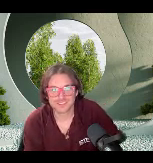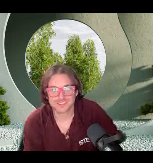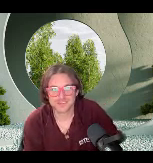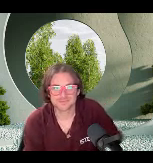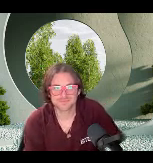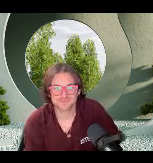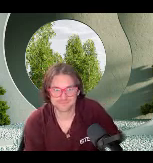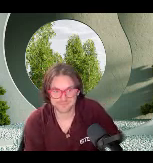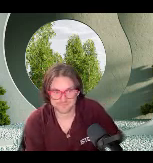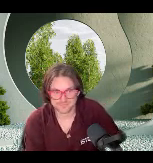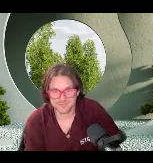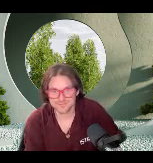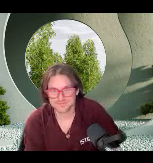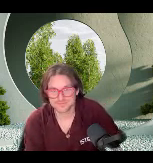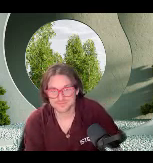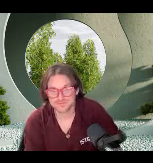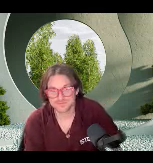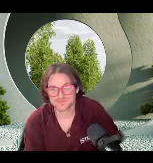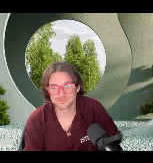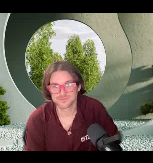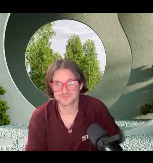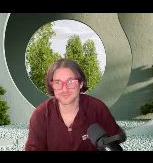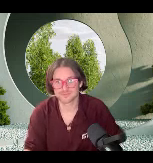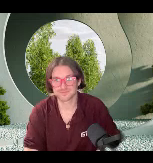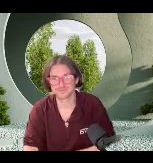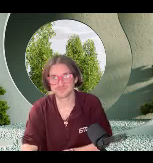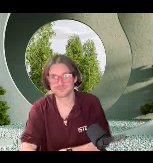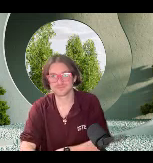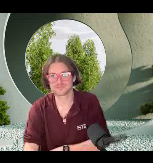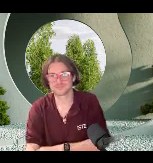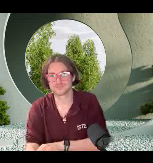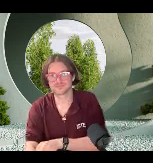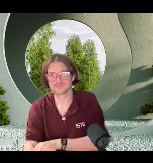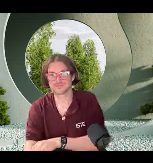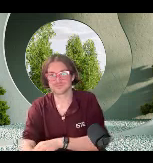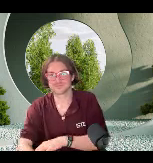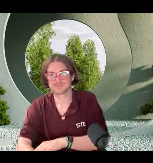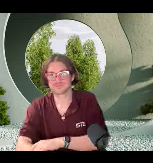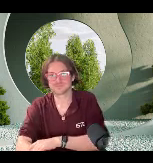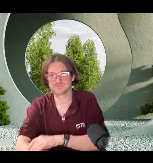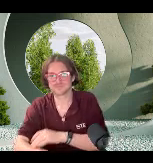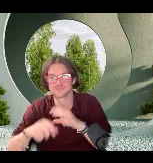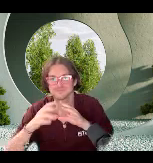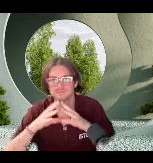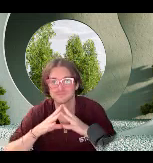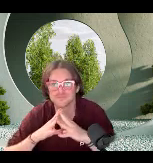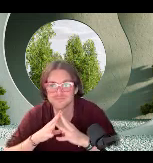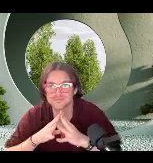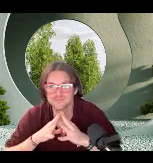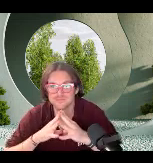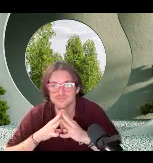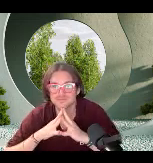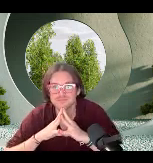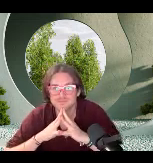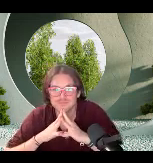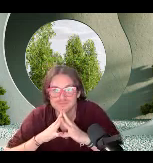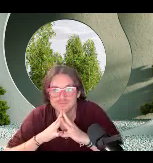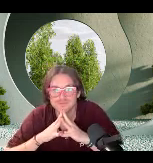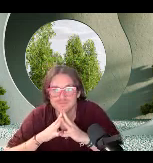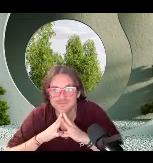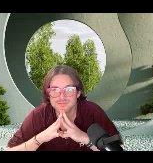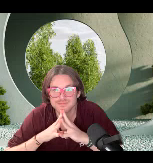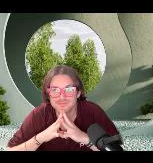too. So we talked a little bit about the WCAG guidelines, and these are all under the ADA, what